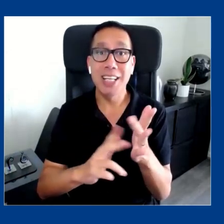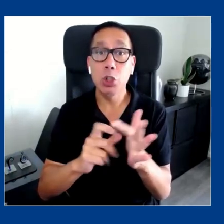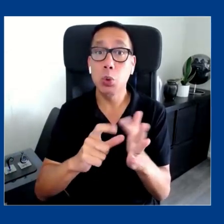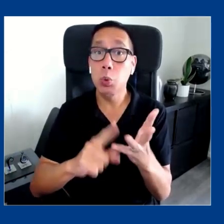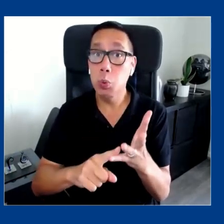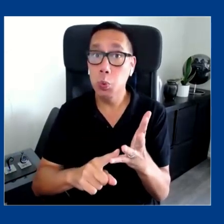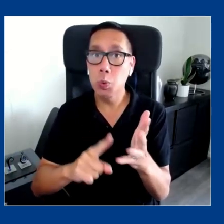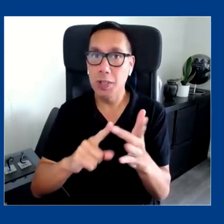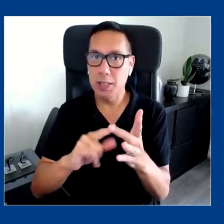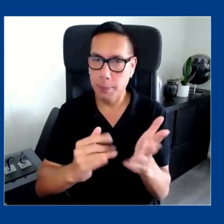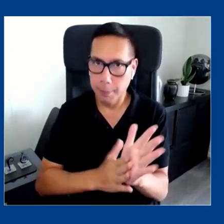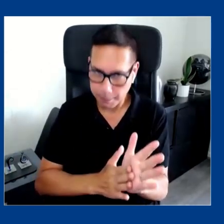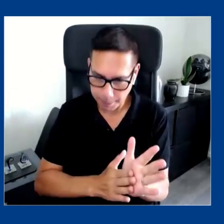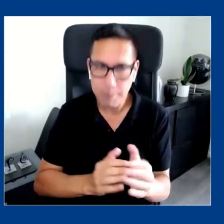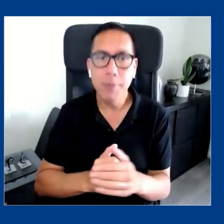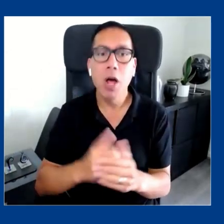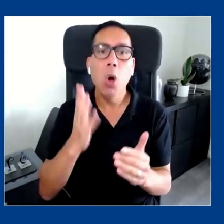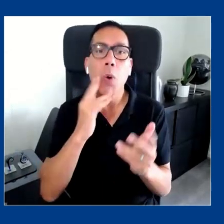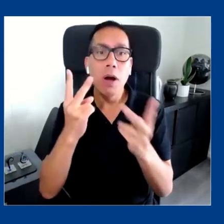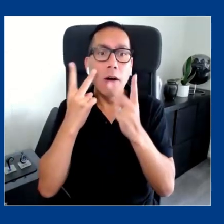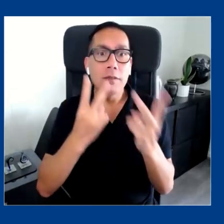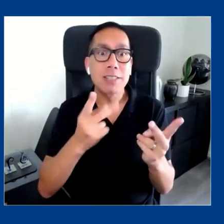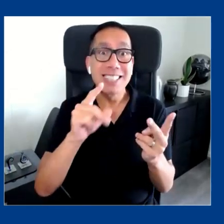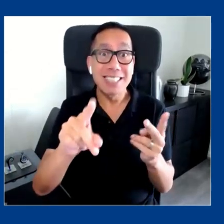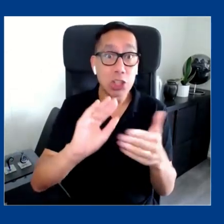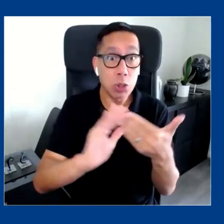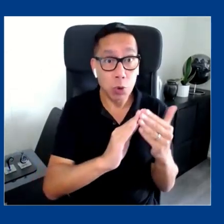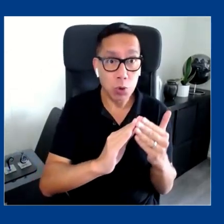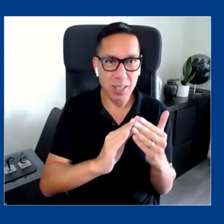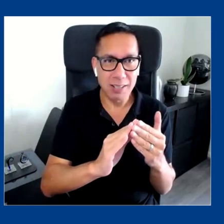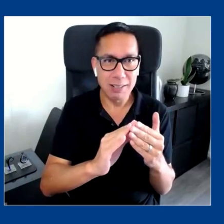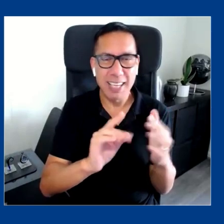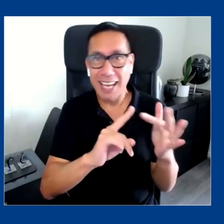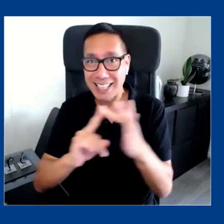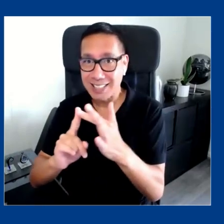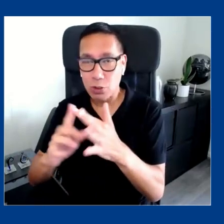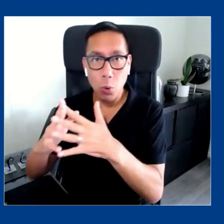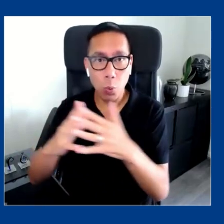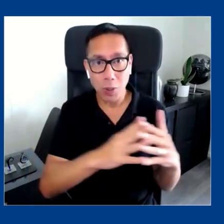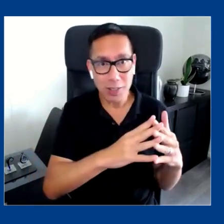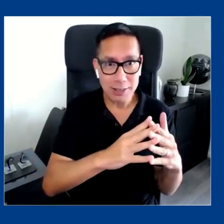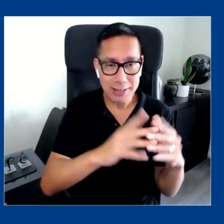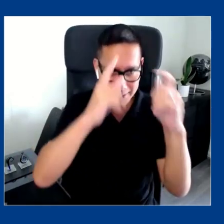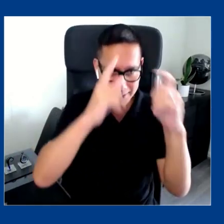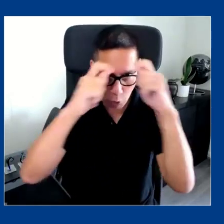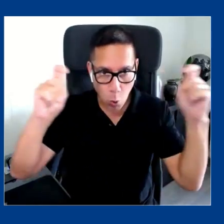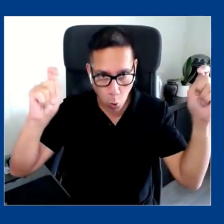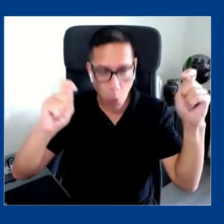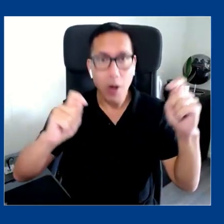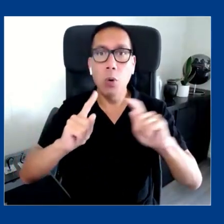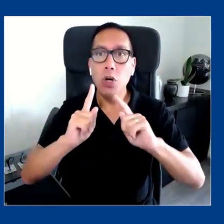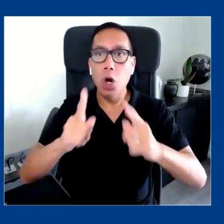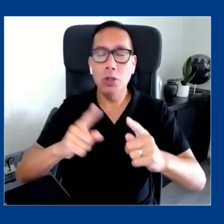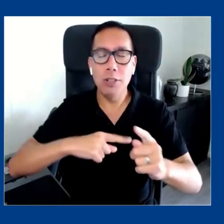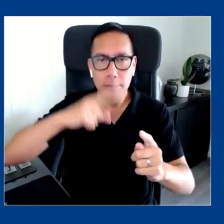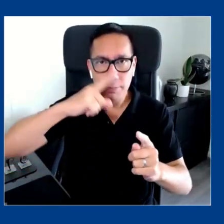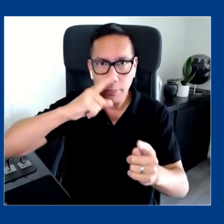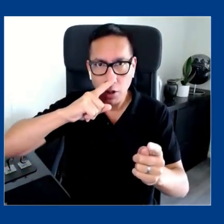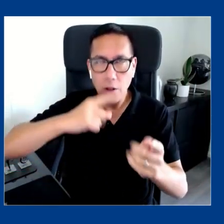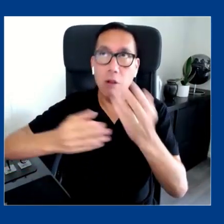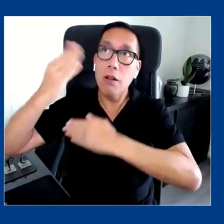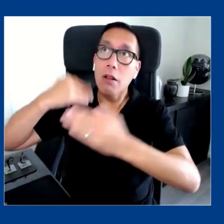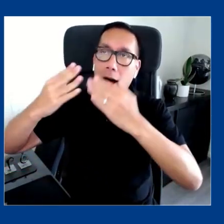community in East and West Timor, he goes to the graves of his ancestors to pray and to remind himself